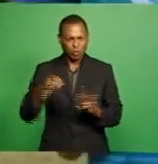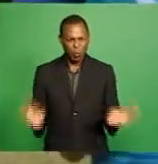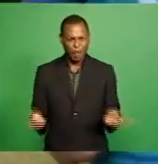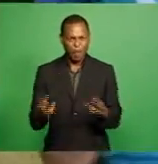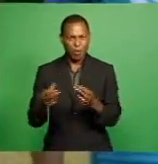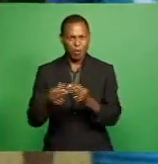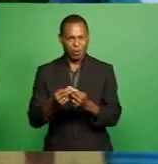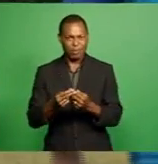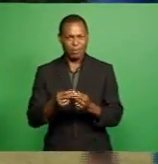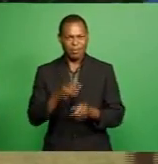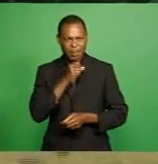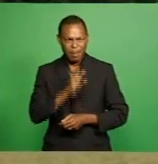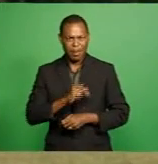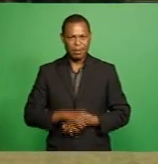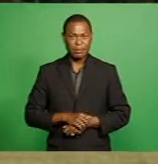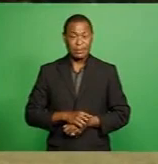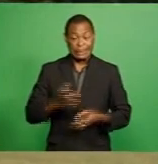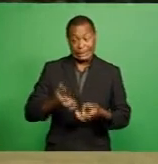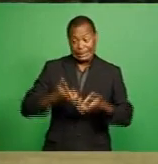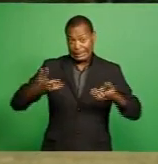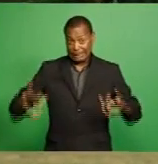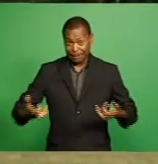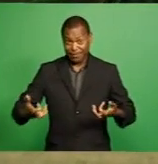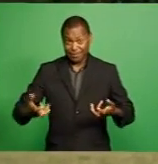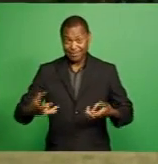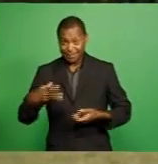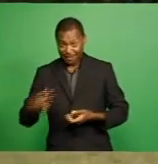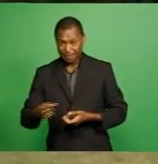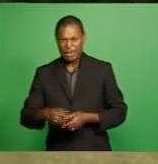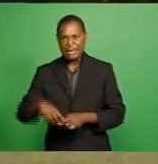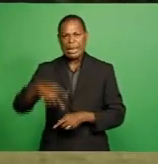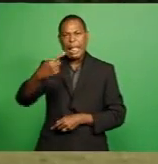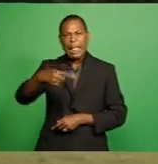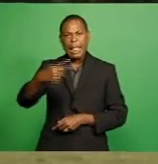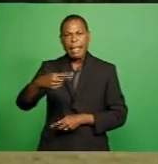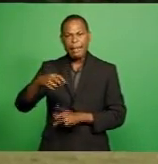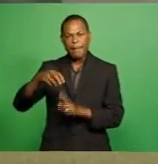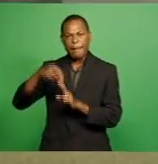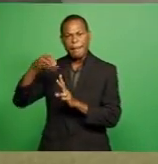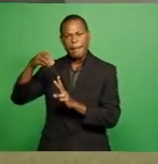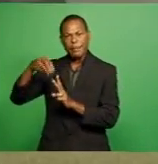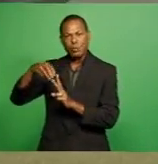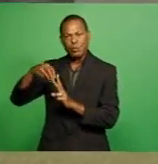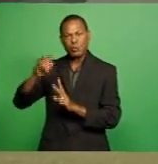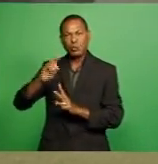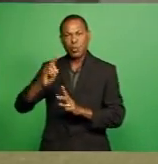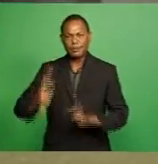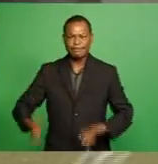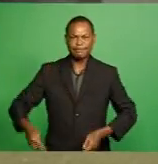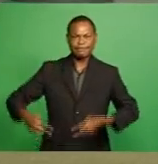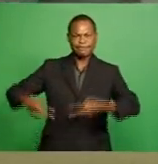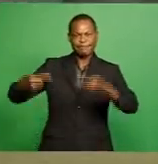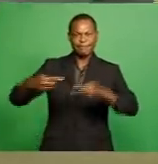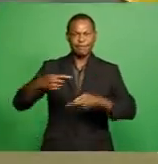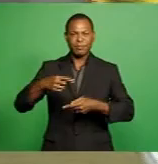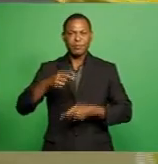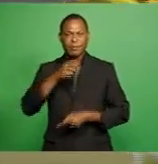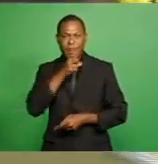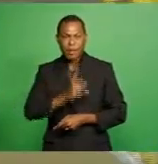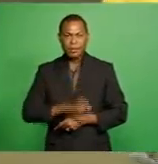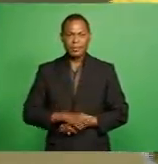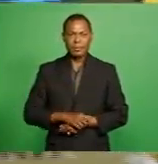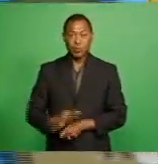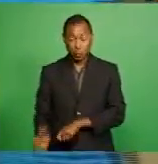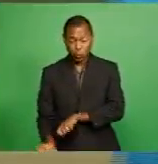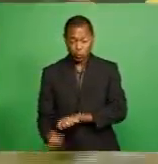women have their separate competition, 11 of the best players are picked each week to play against the men. Cricket Fiji Chief